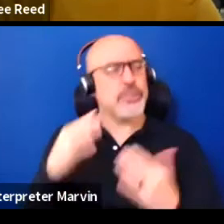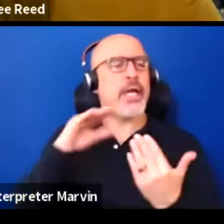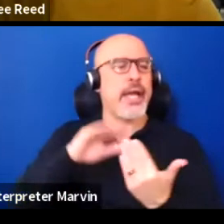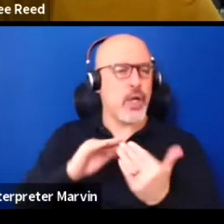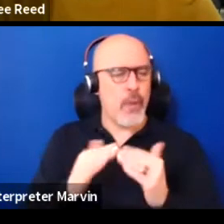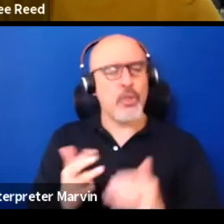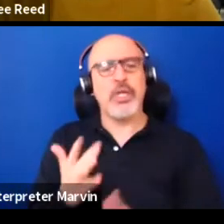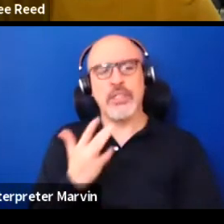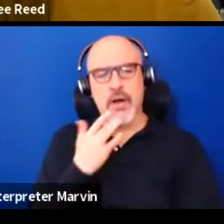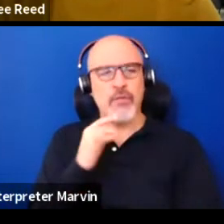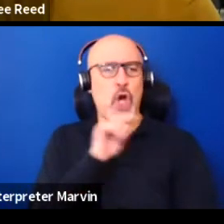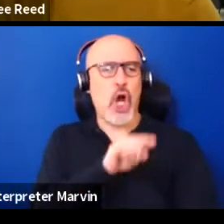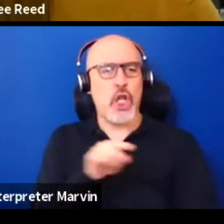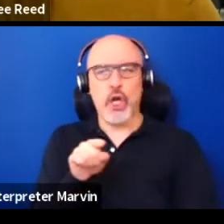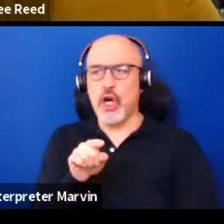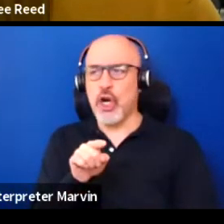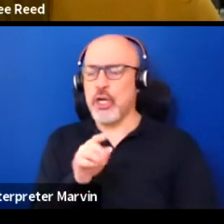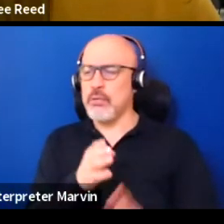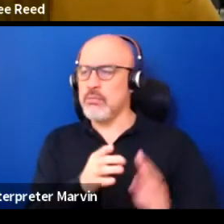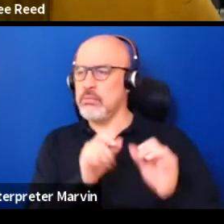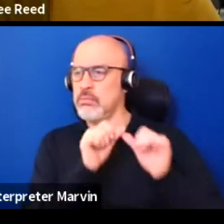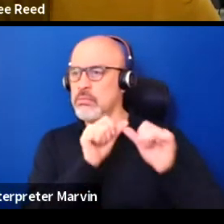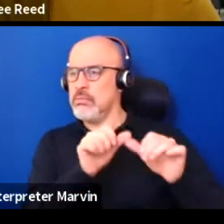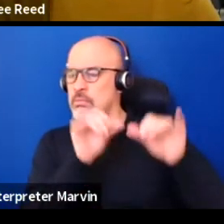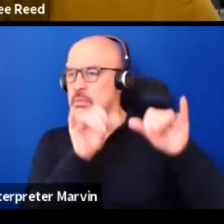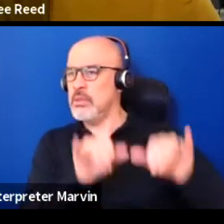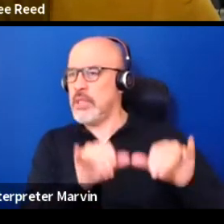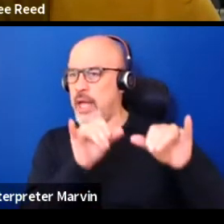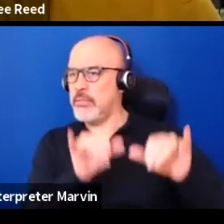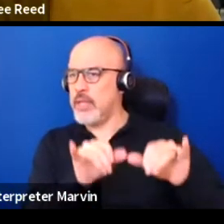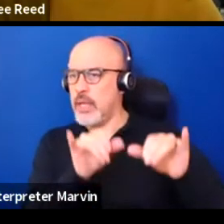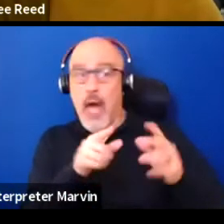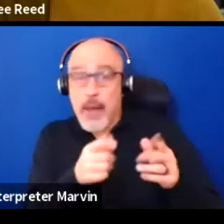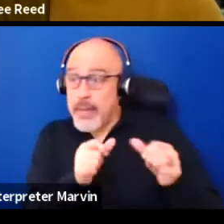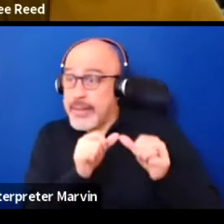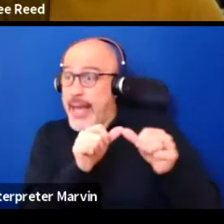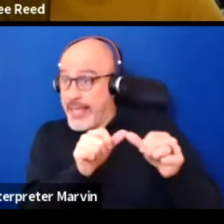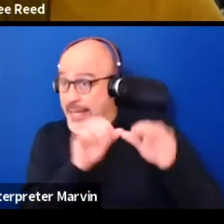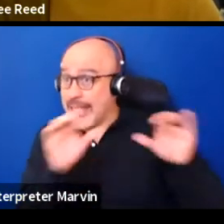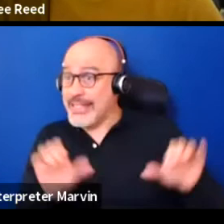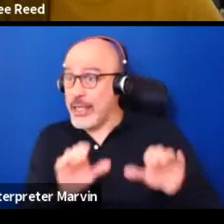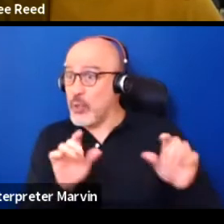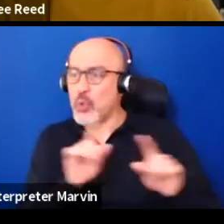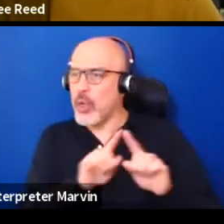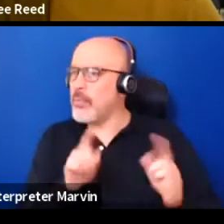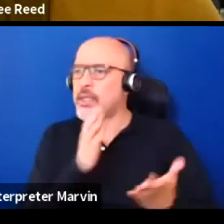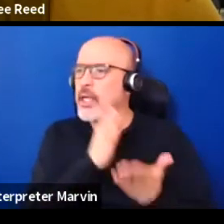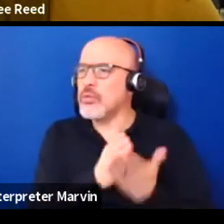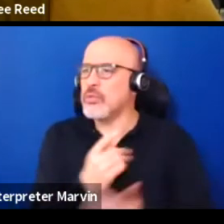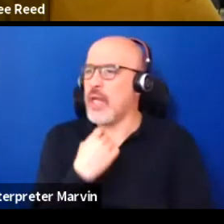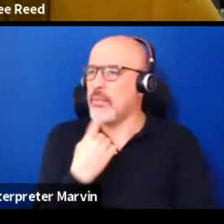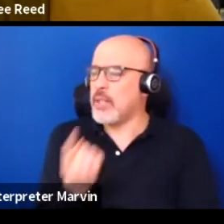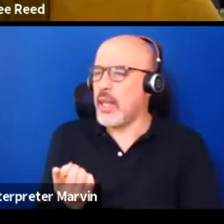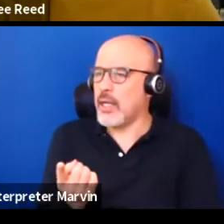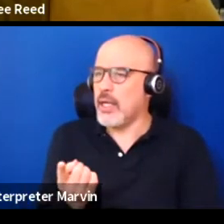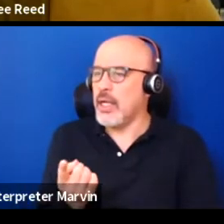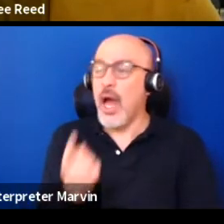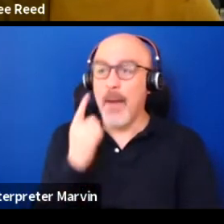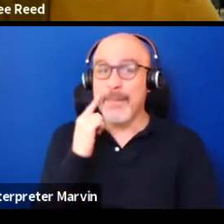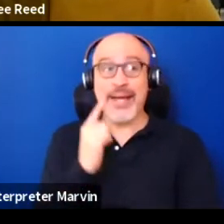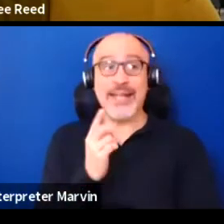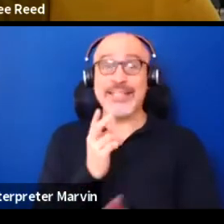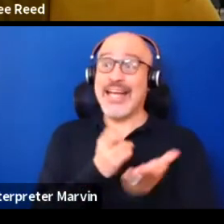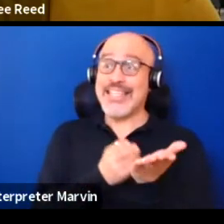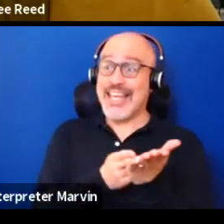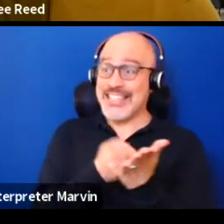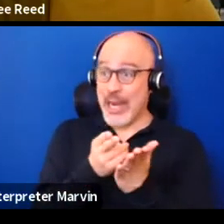They can do what they're doing, but they just have to stop saying what they're saying, because the integrity of having your words and your